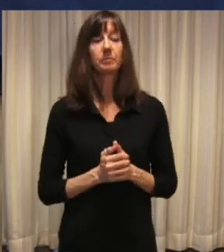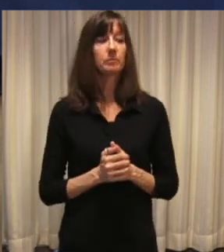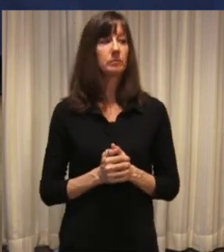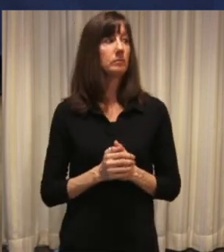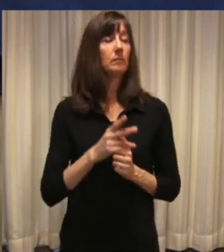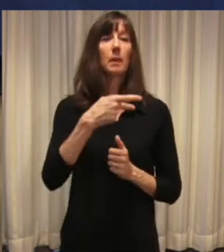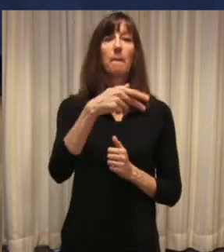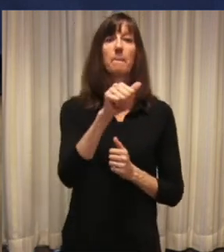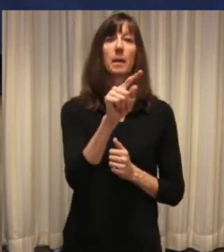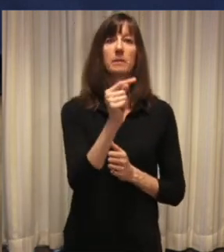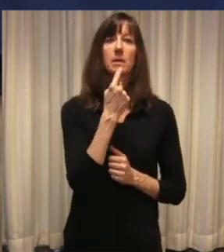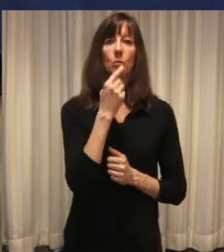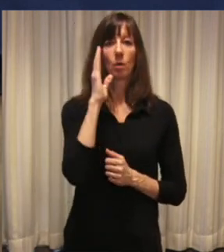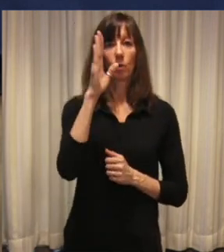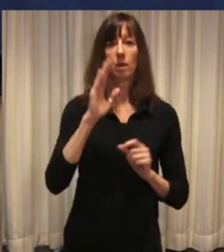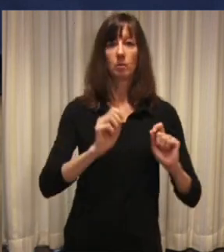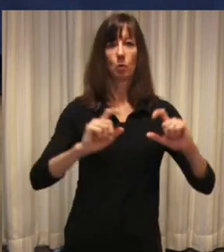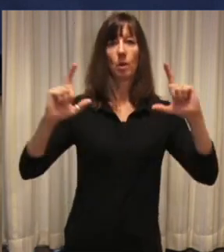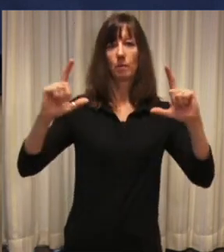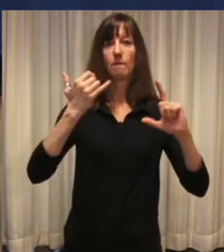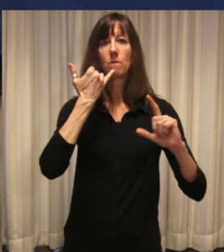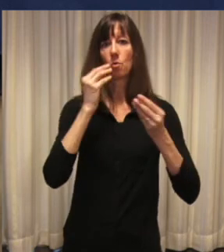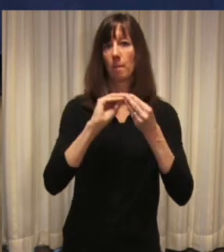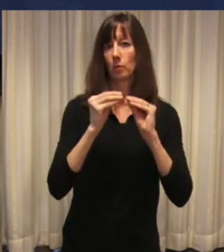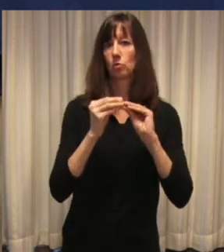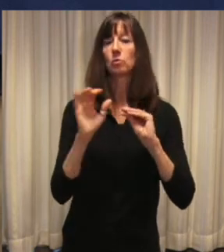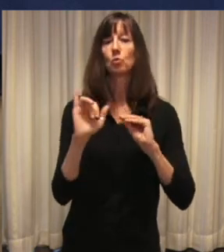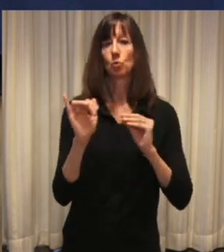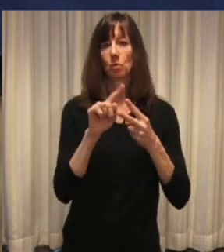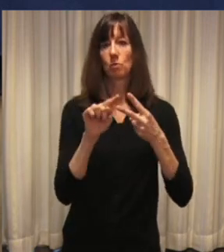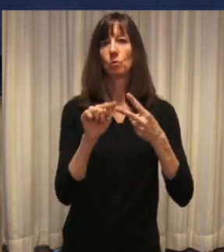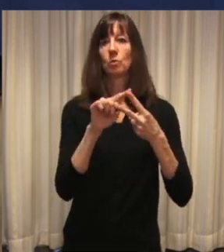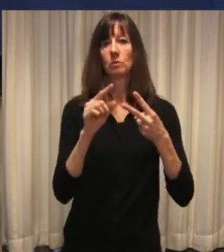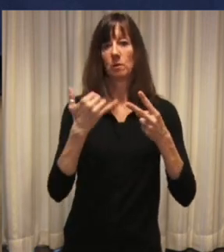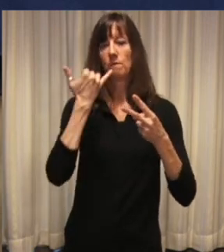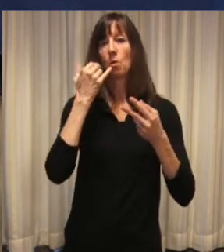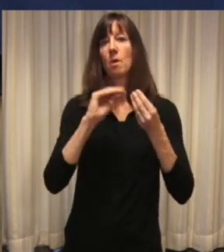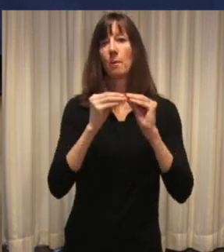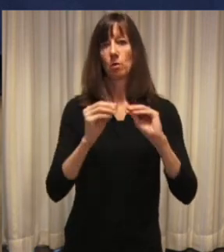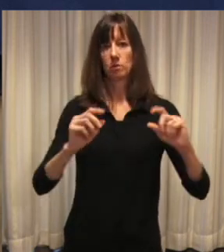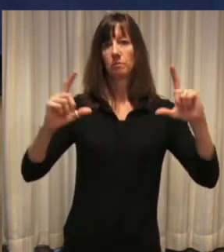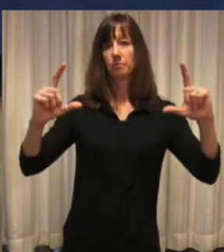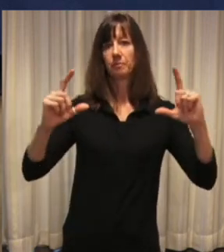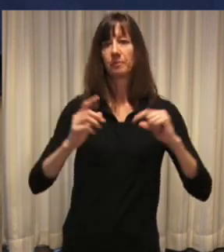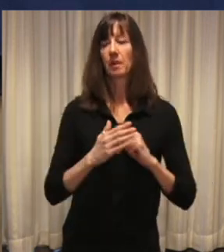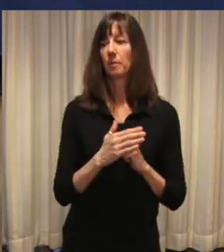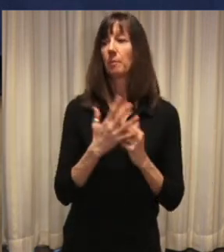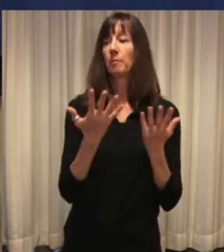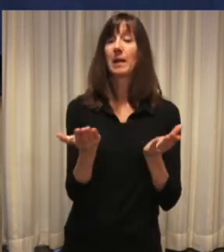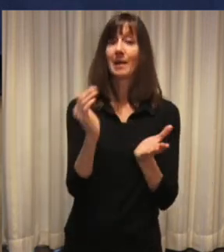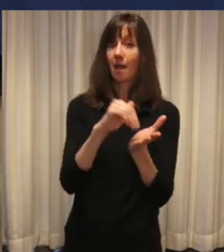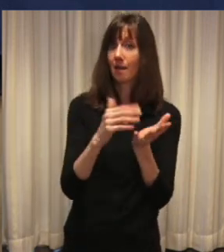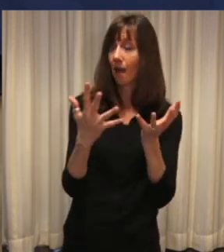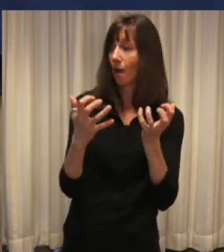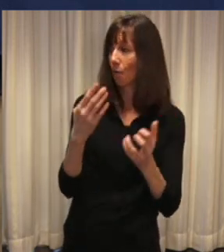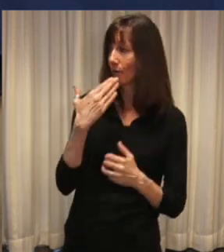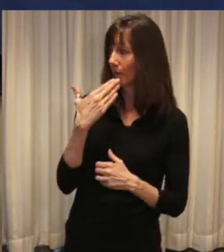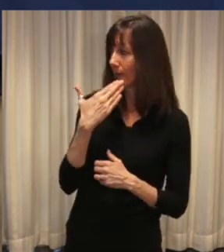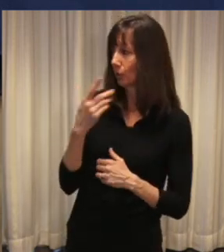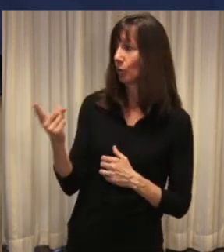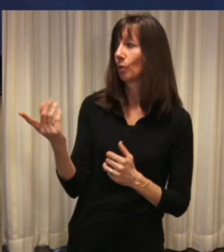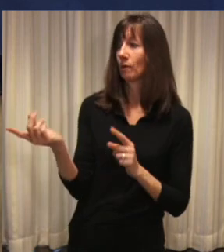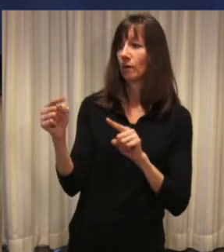out. I just want to thank you, Dr. Padalino. I think you said 24 years in your